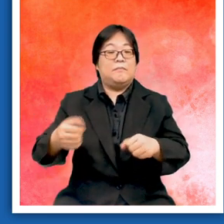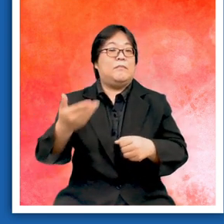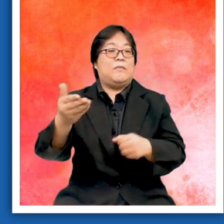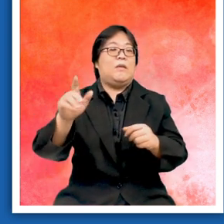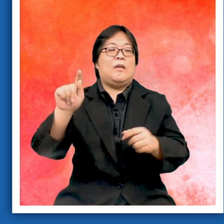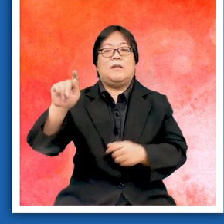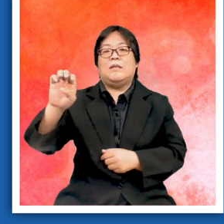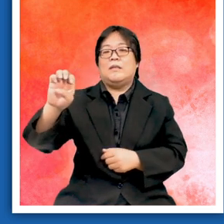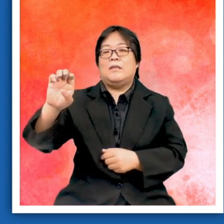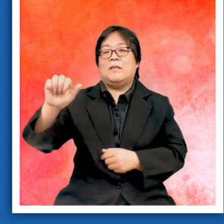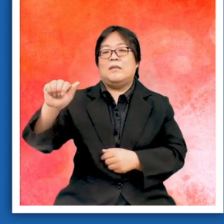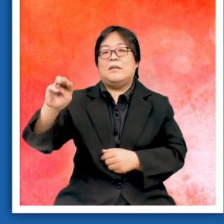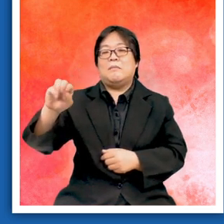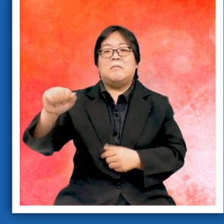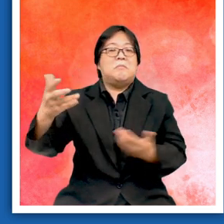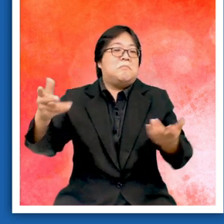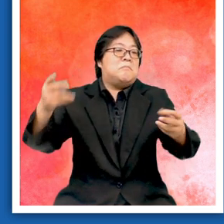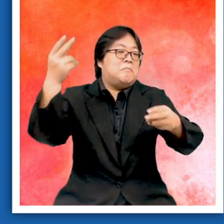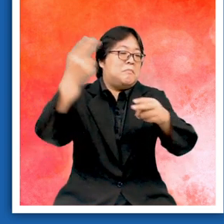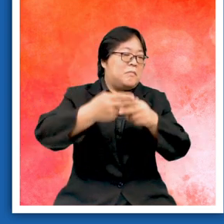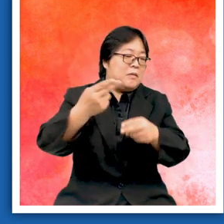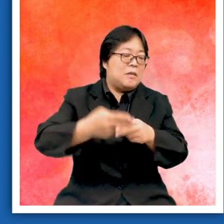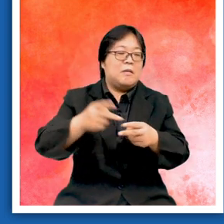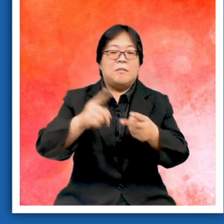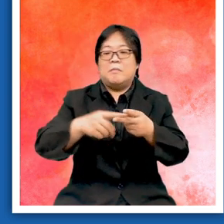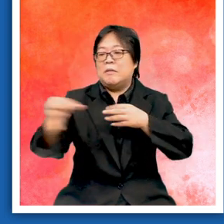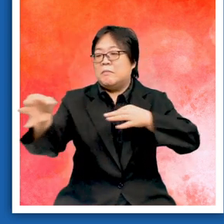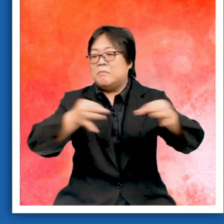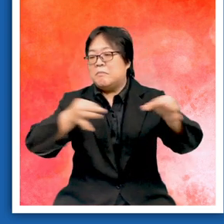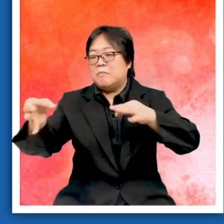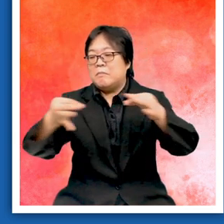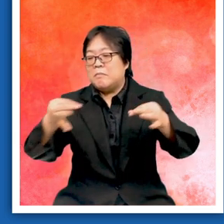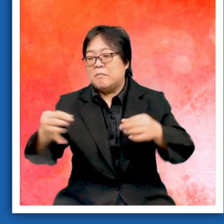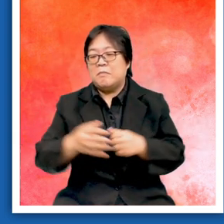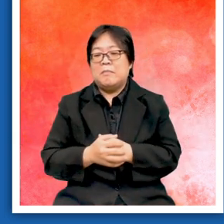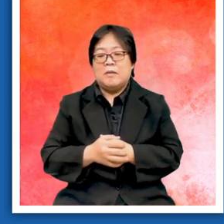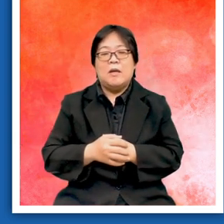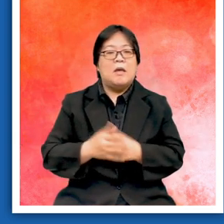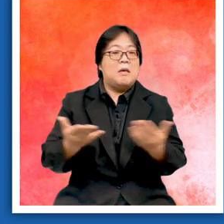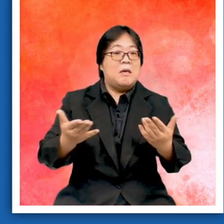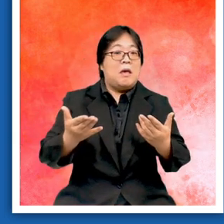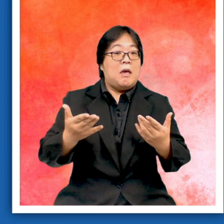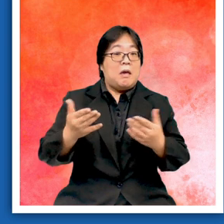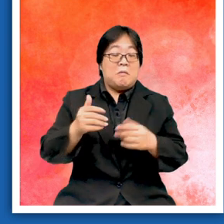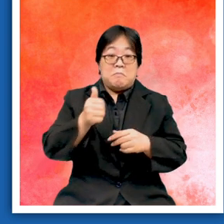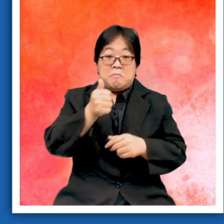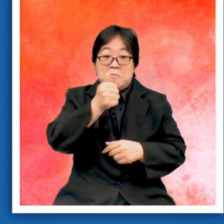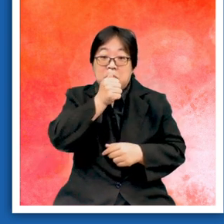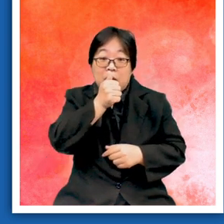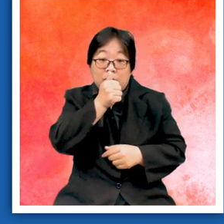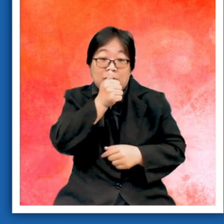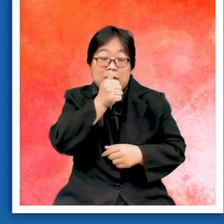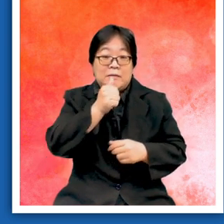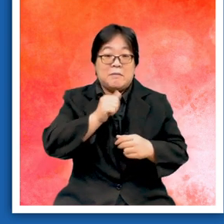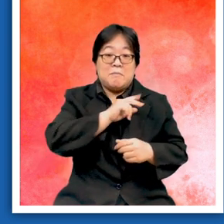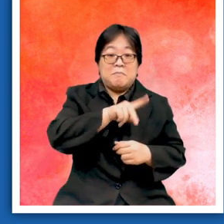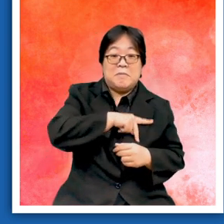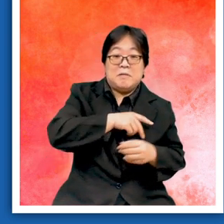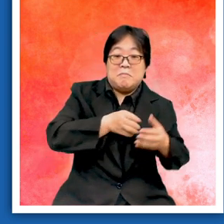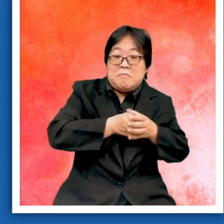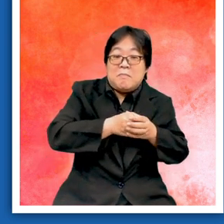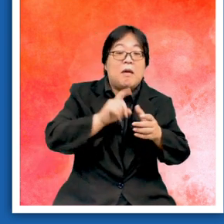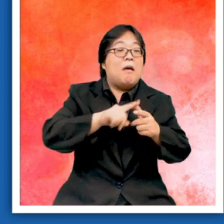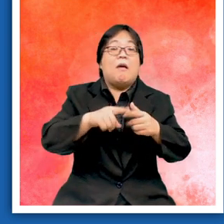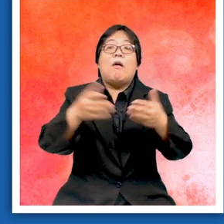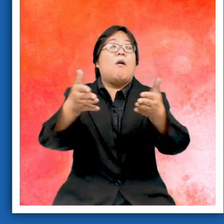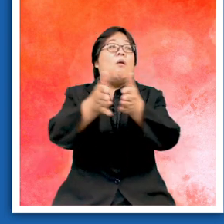teams a name and also a description and also the privacy settings, either it's a private or an